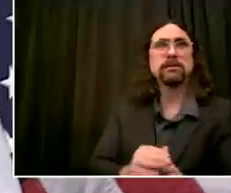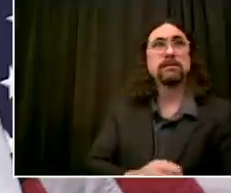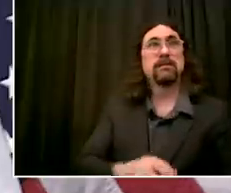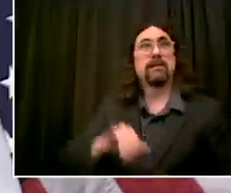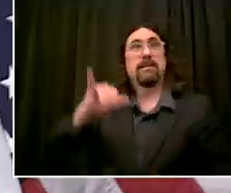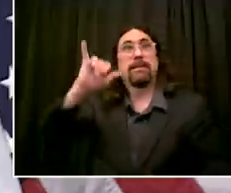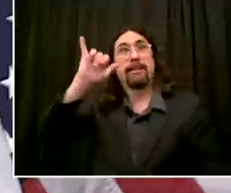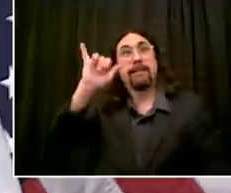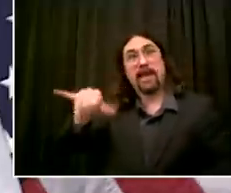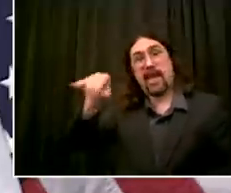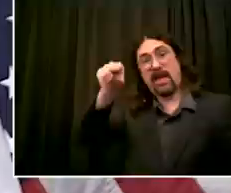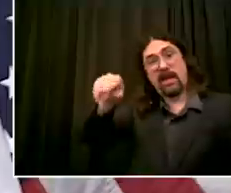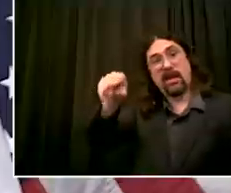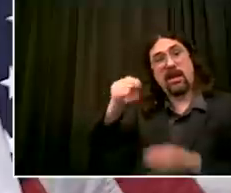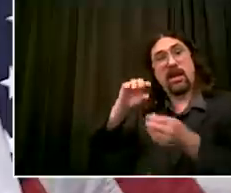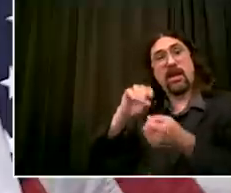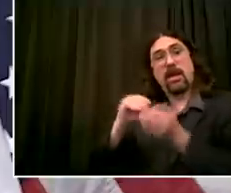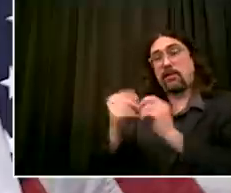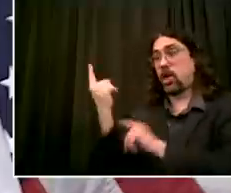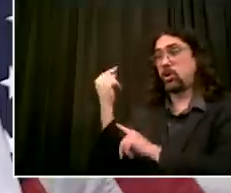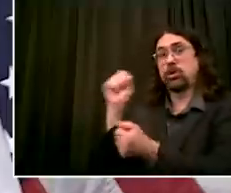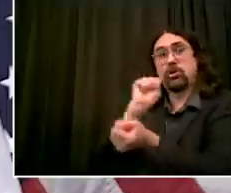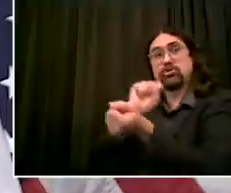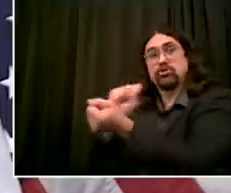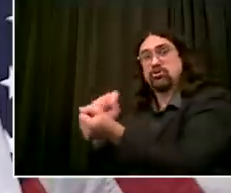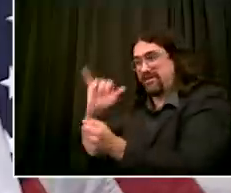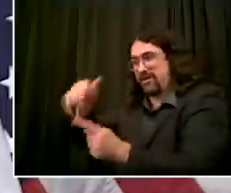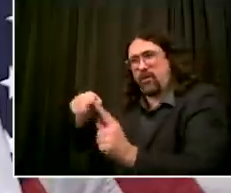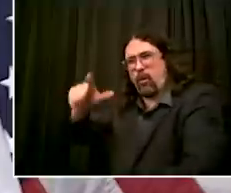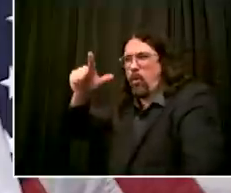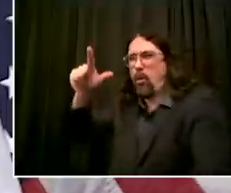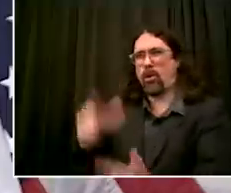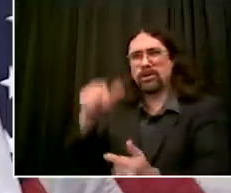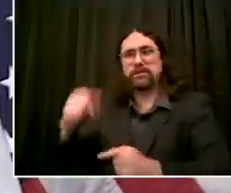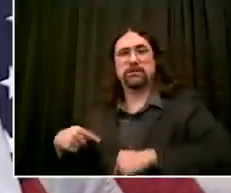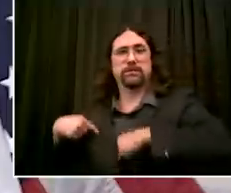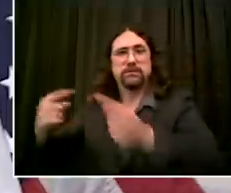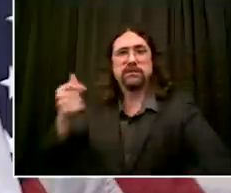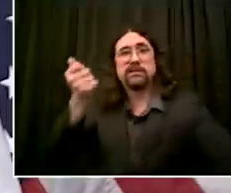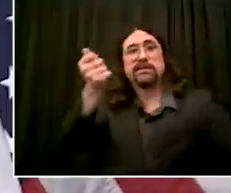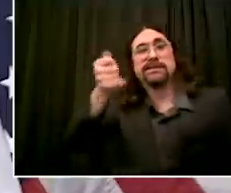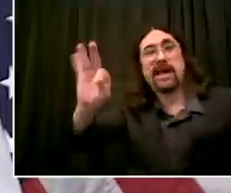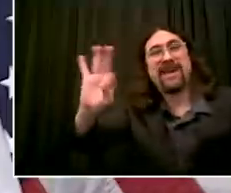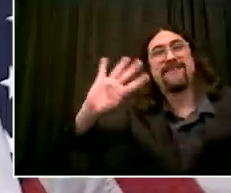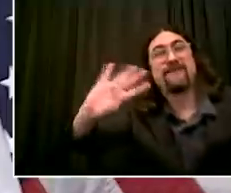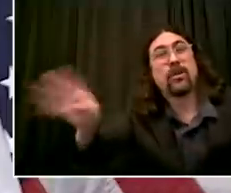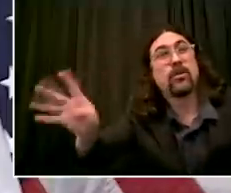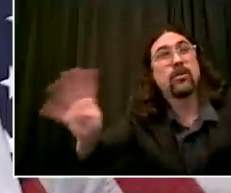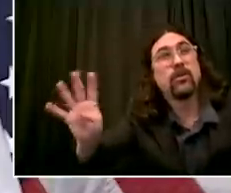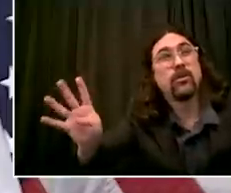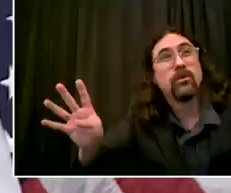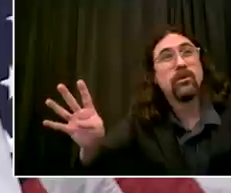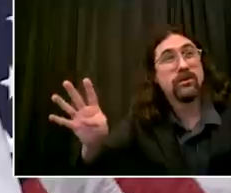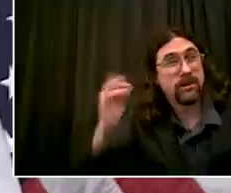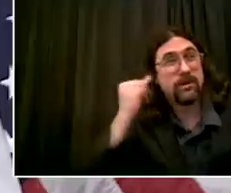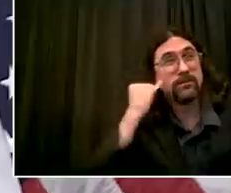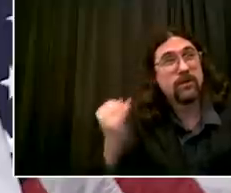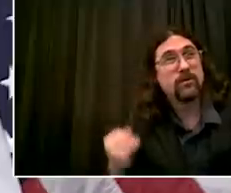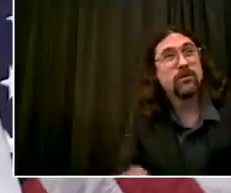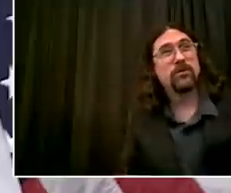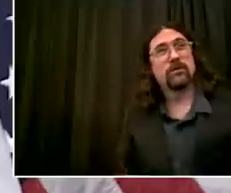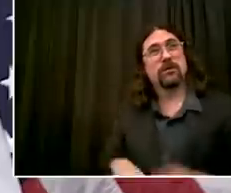think make them feel good. These are actual changes that reach everyday people's lives. And that's what we're going to do more of.